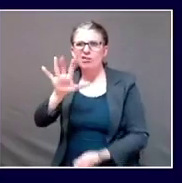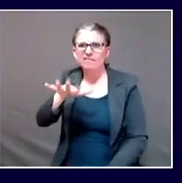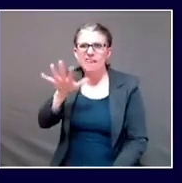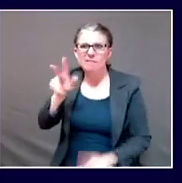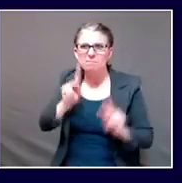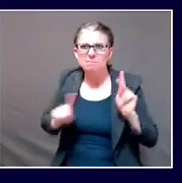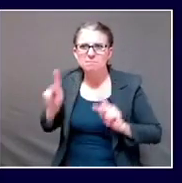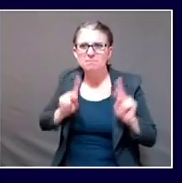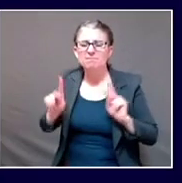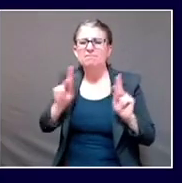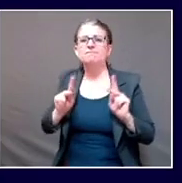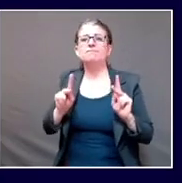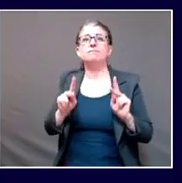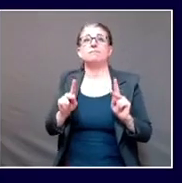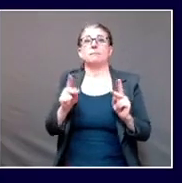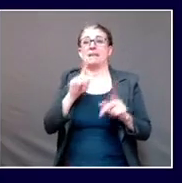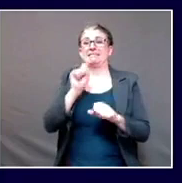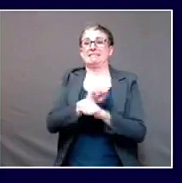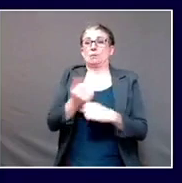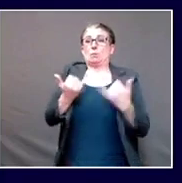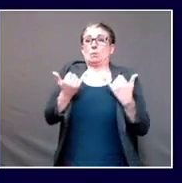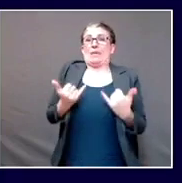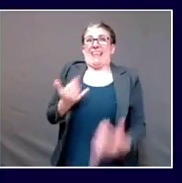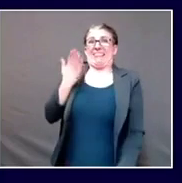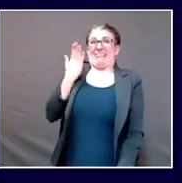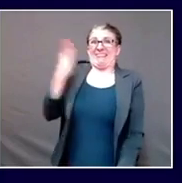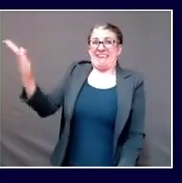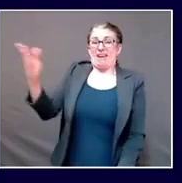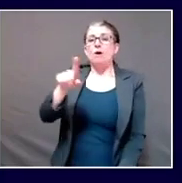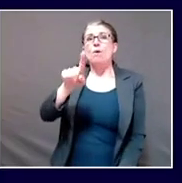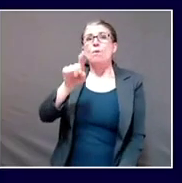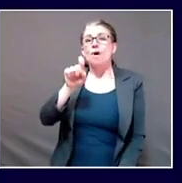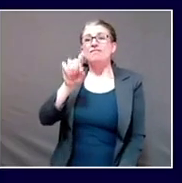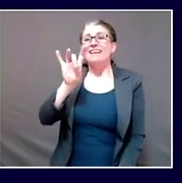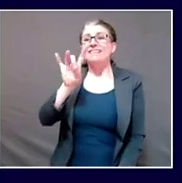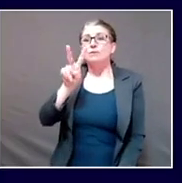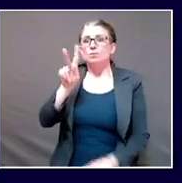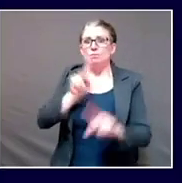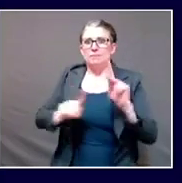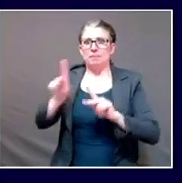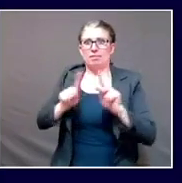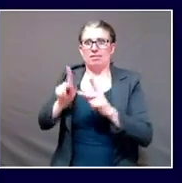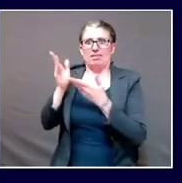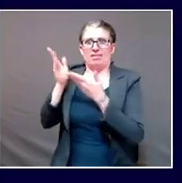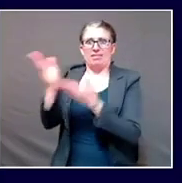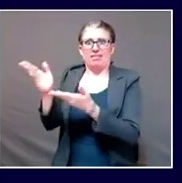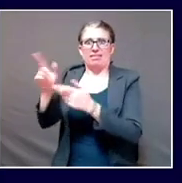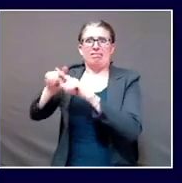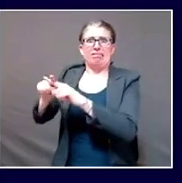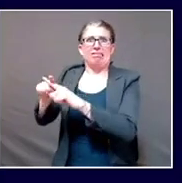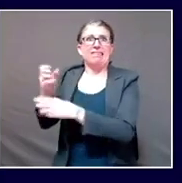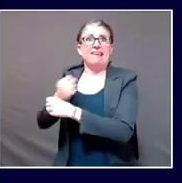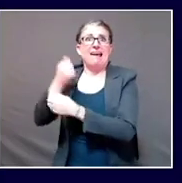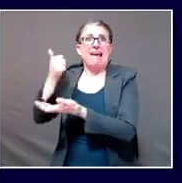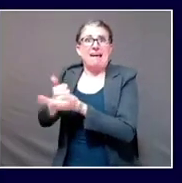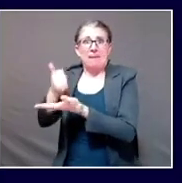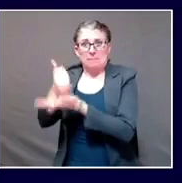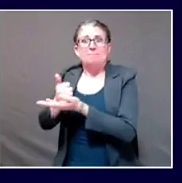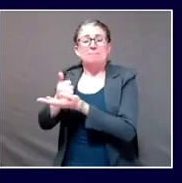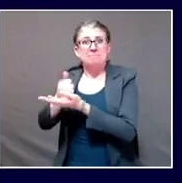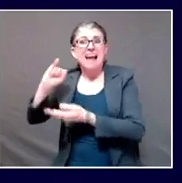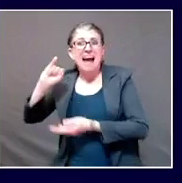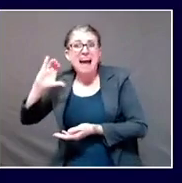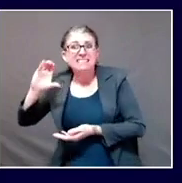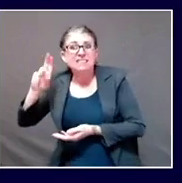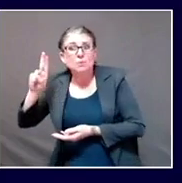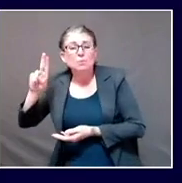182 people are in the hospital with COVID-19, 50 of whom are in an intensive care unit, and 16 of